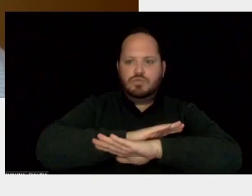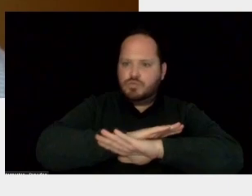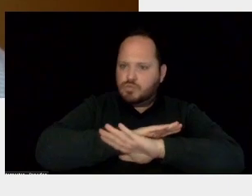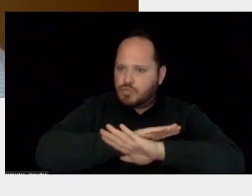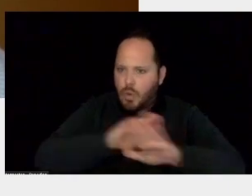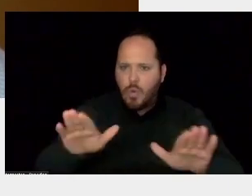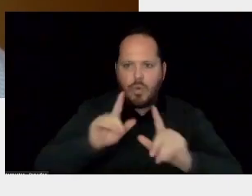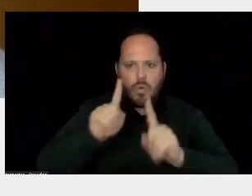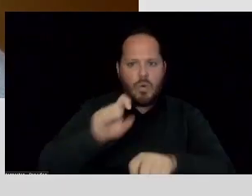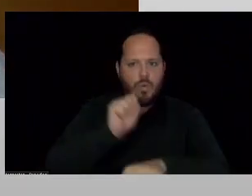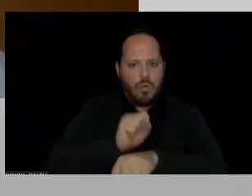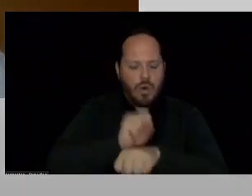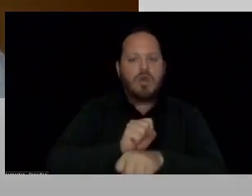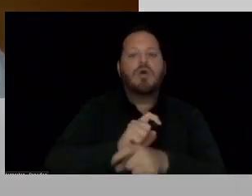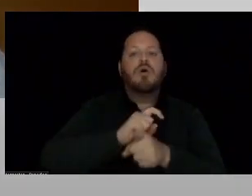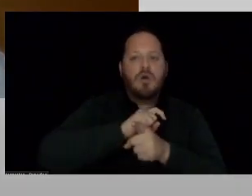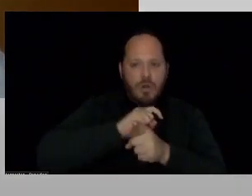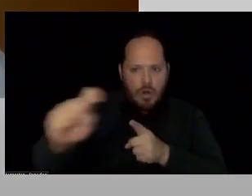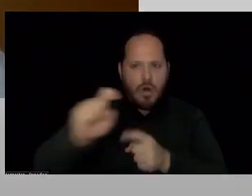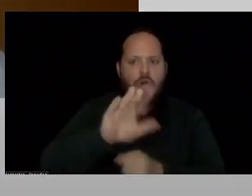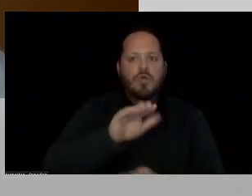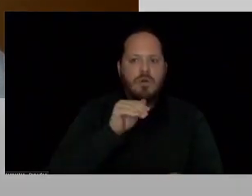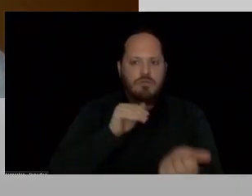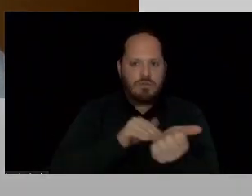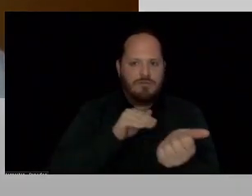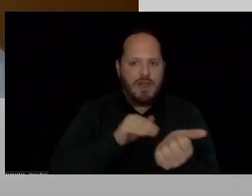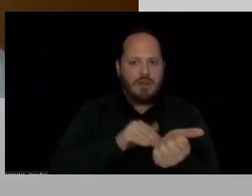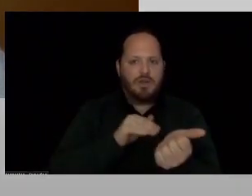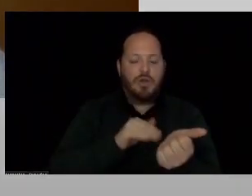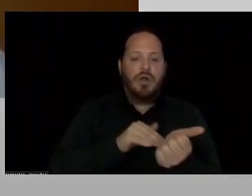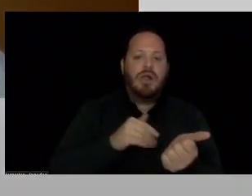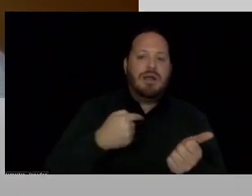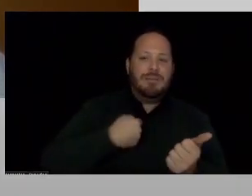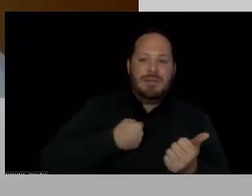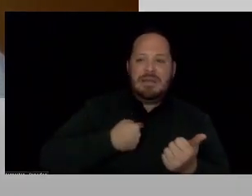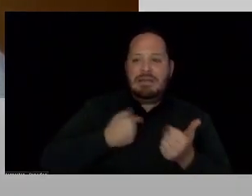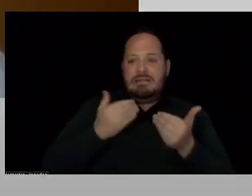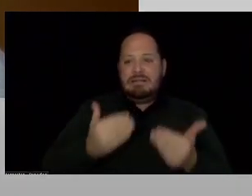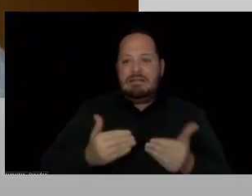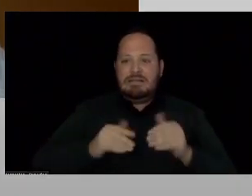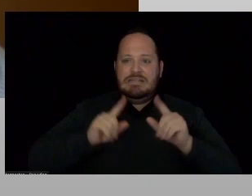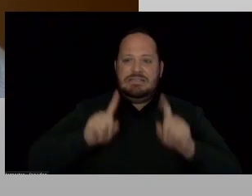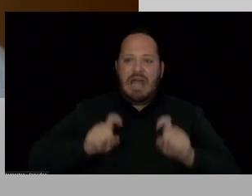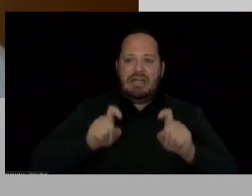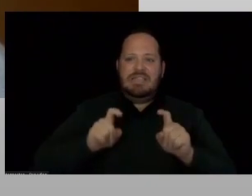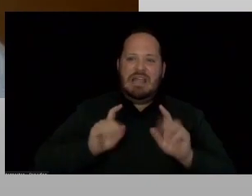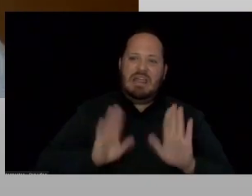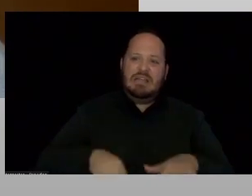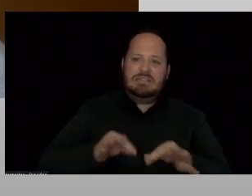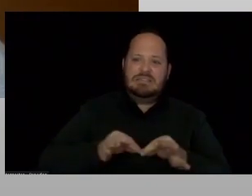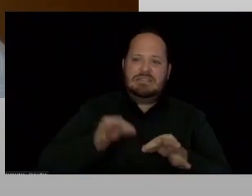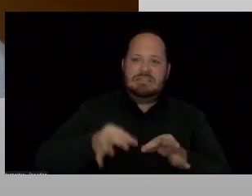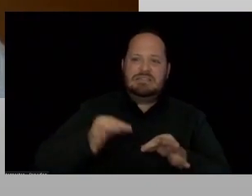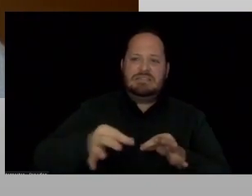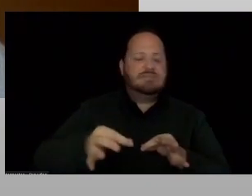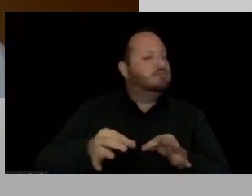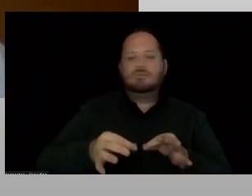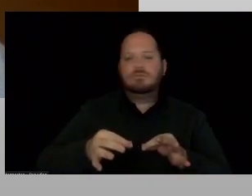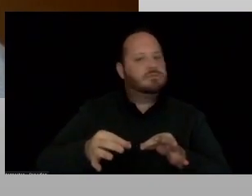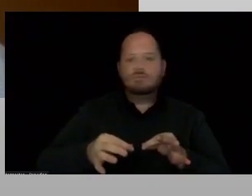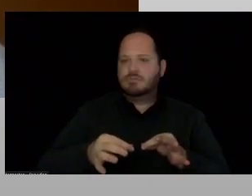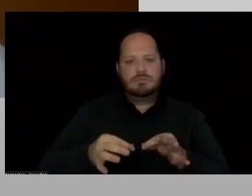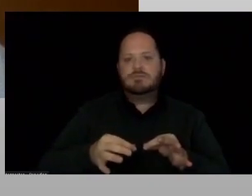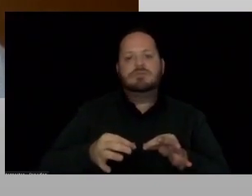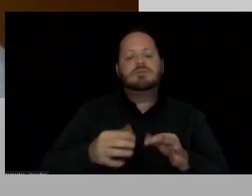tested and getting care, because we need you. Your clients need you. Our state needs you. So the symptoms